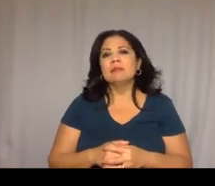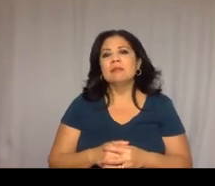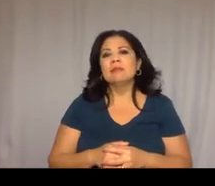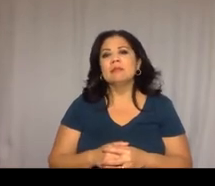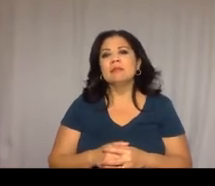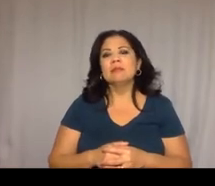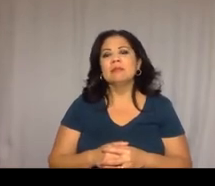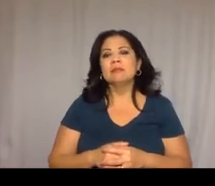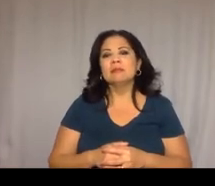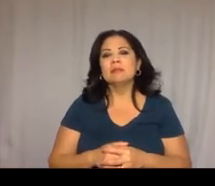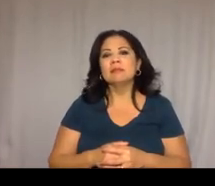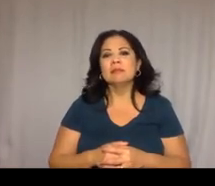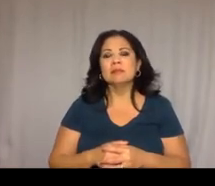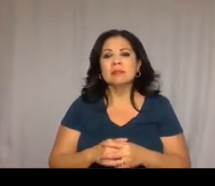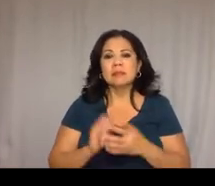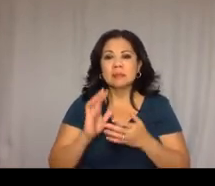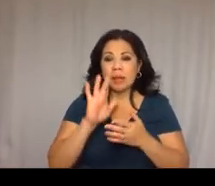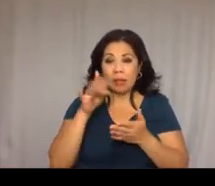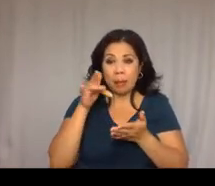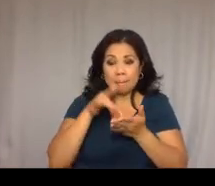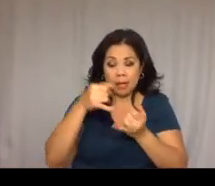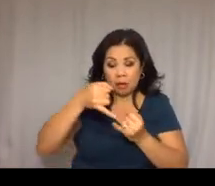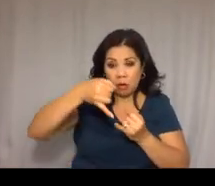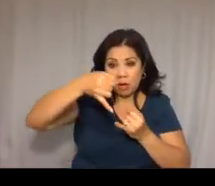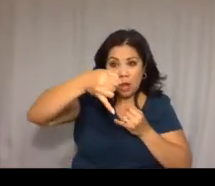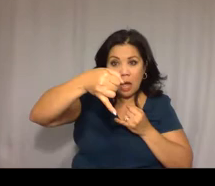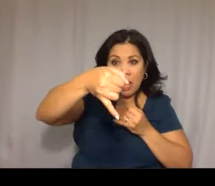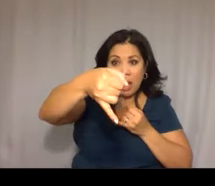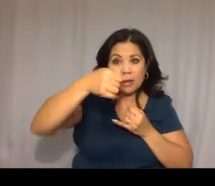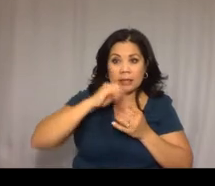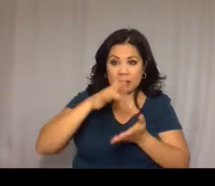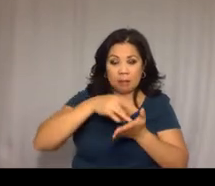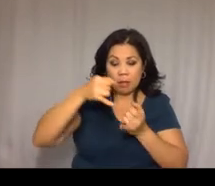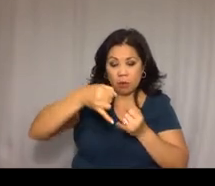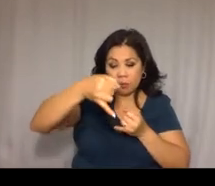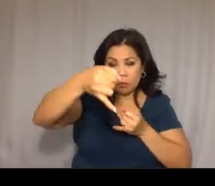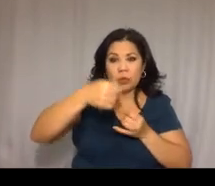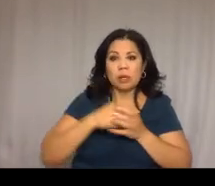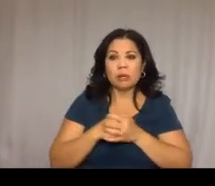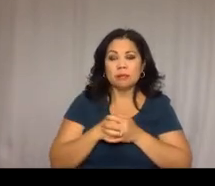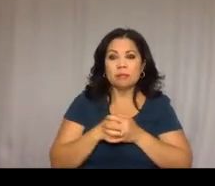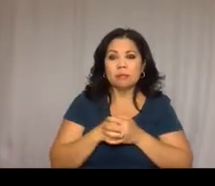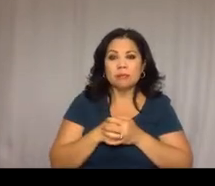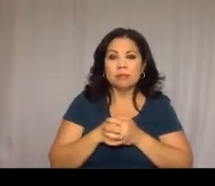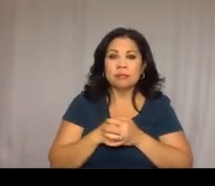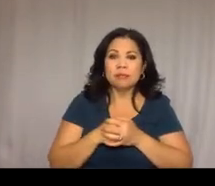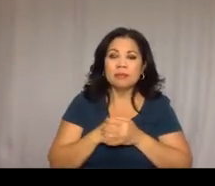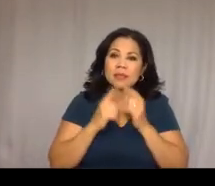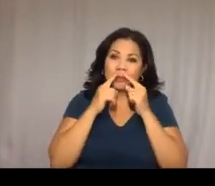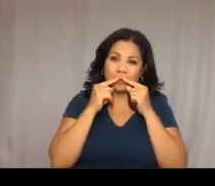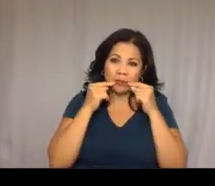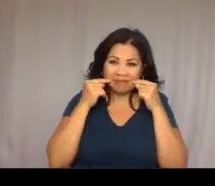And then I'm going to go on the middle line. I'm going to give my bear a